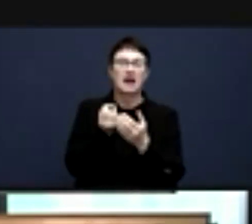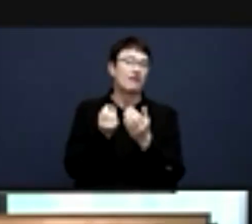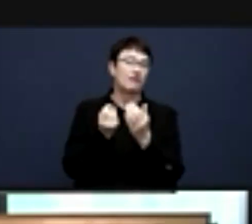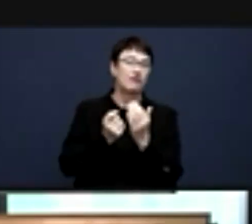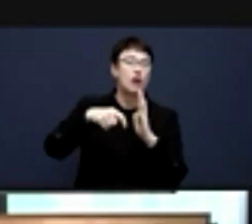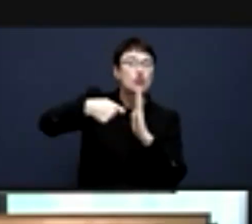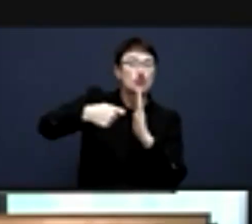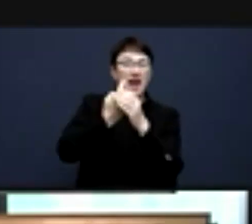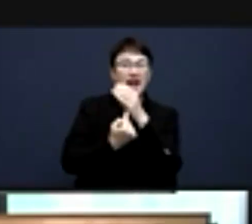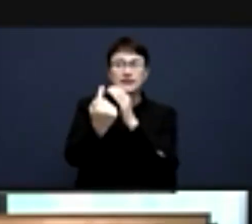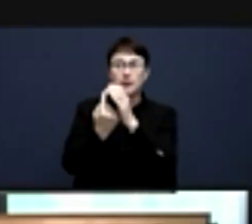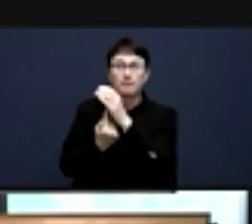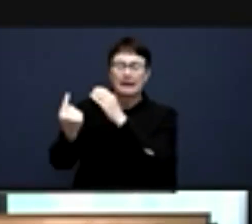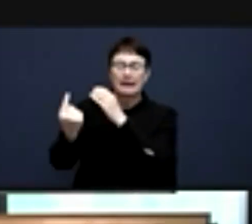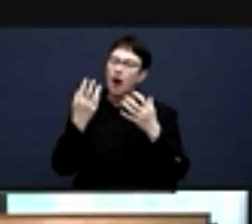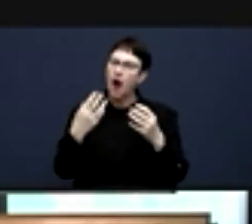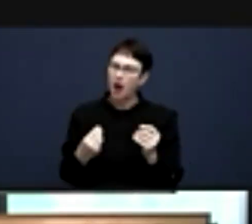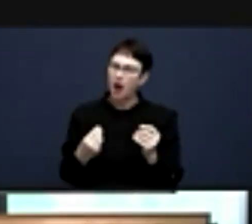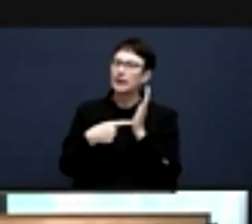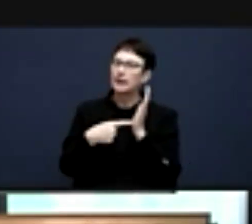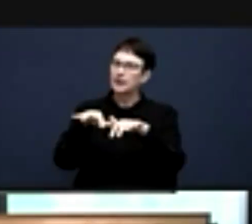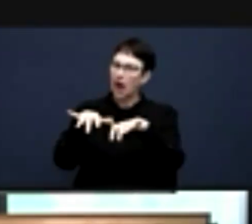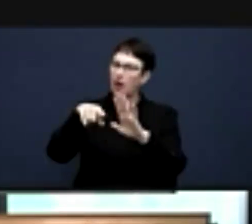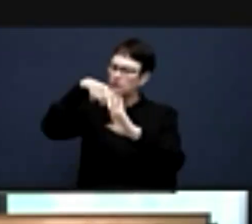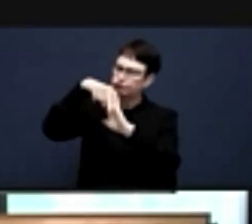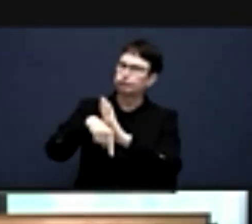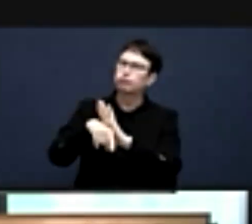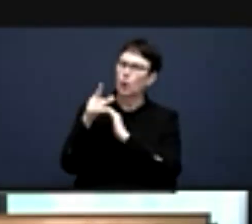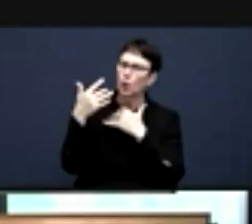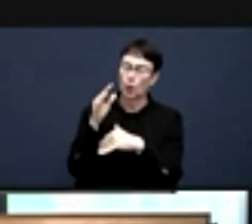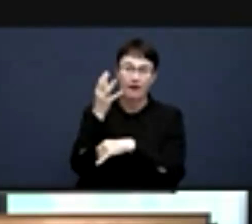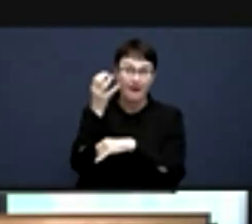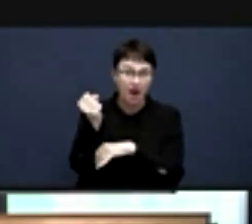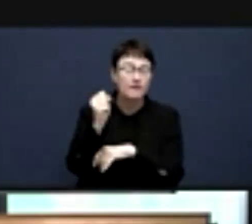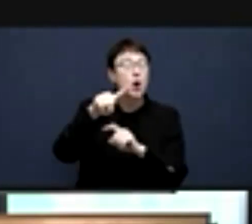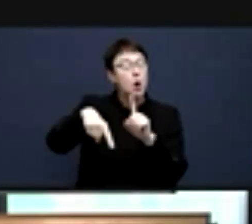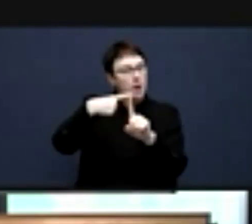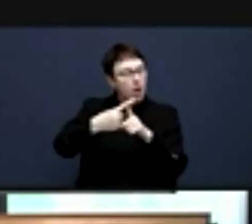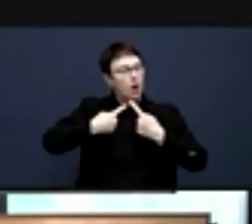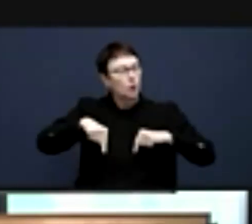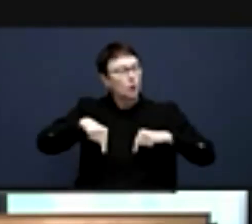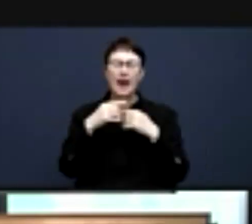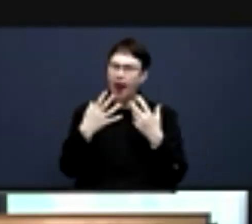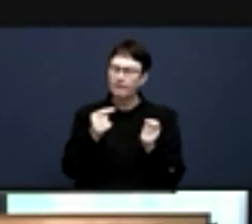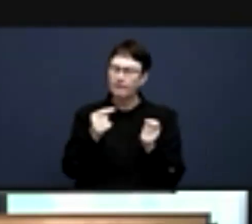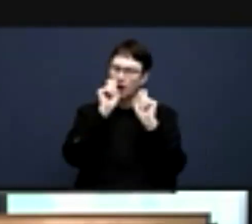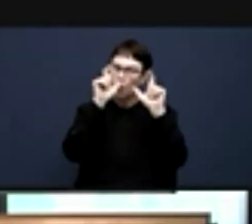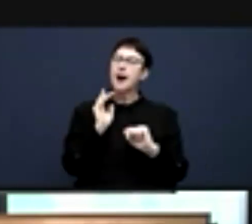of technical depth, and an awareness of accessibility requirements, but certainly a lack of expertise across the teams.